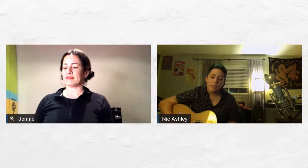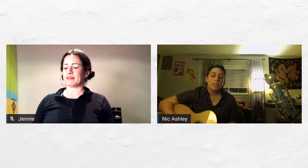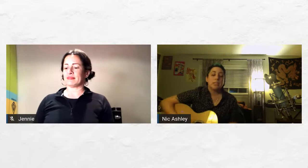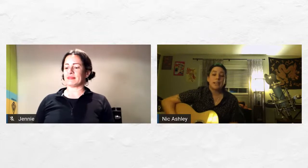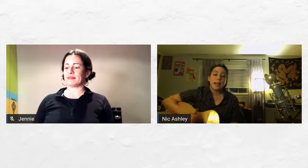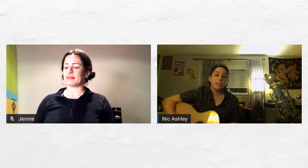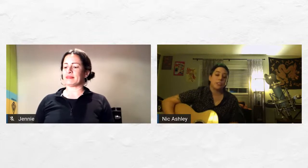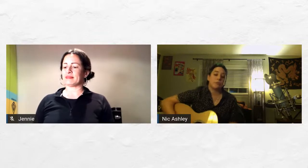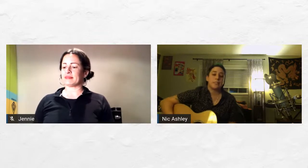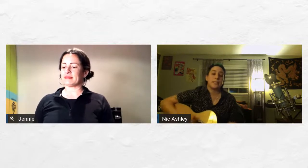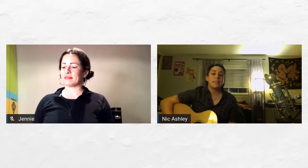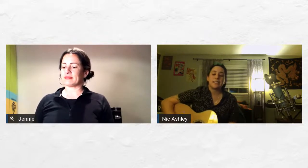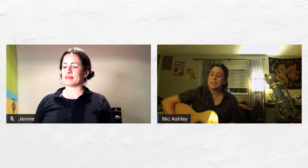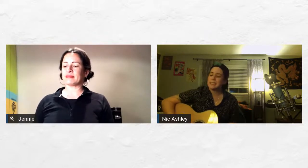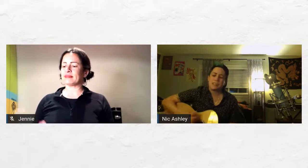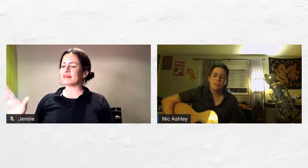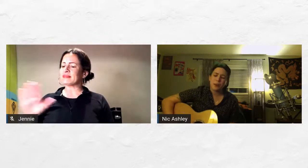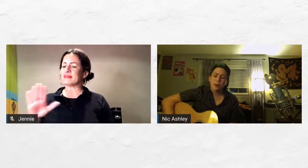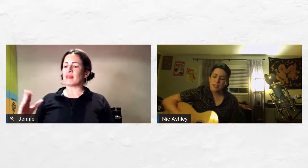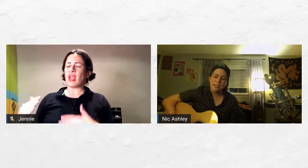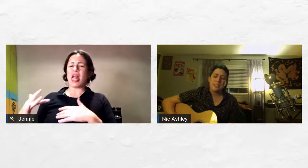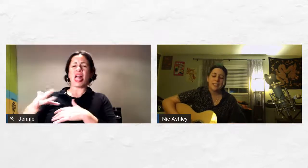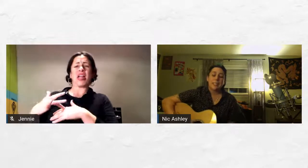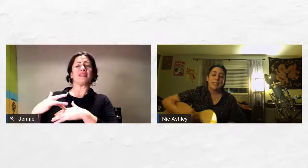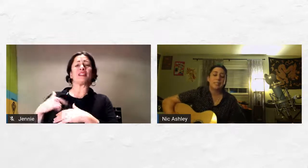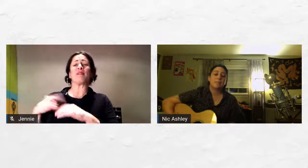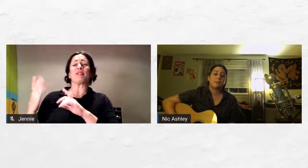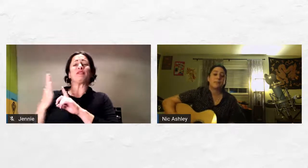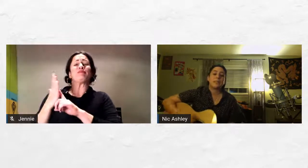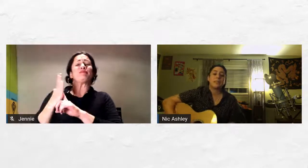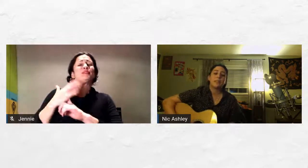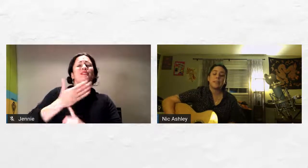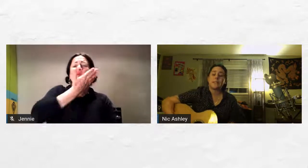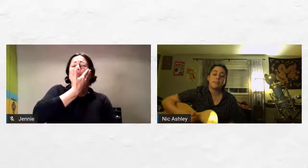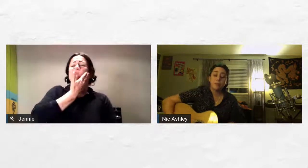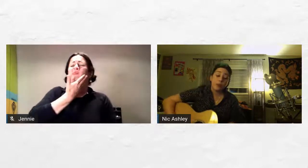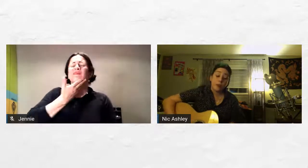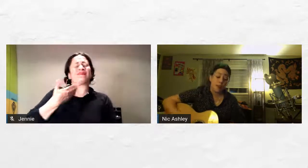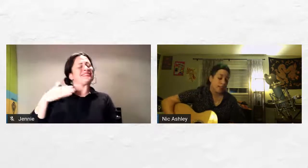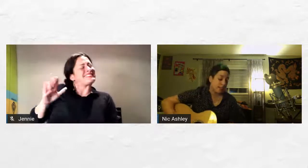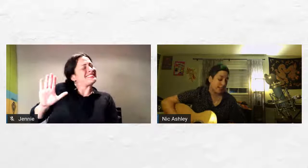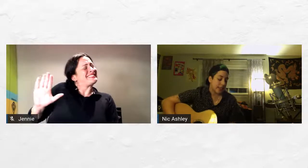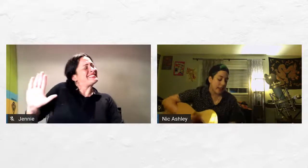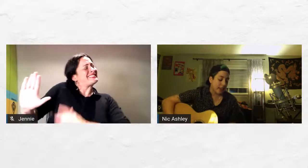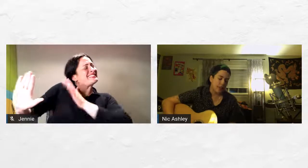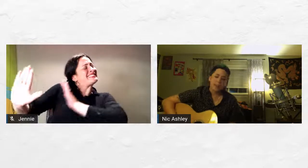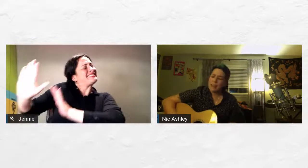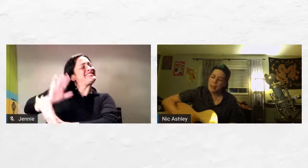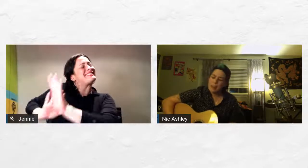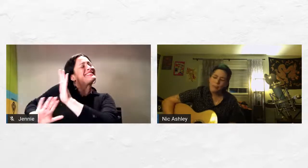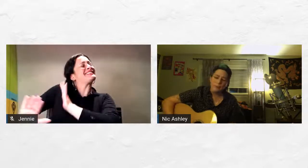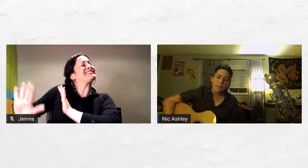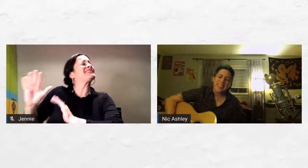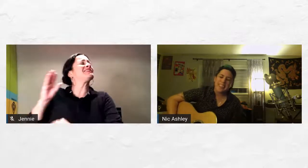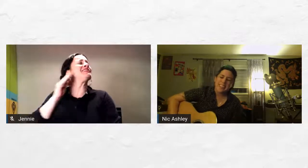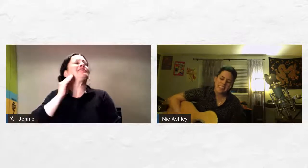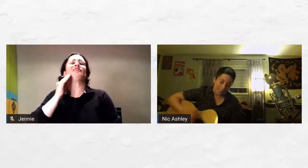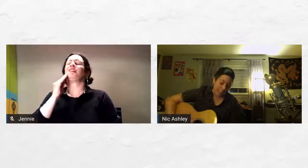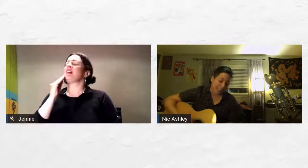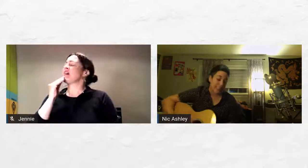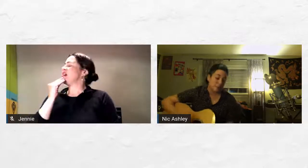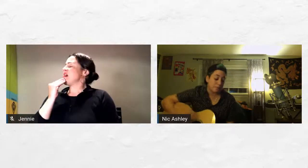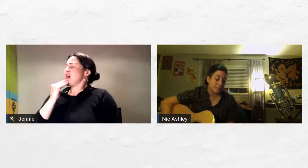Don't touch me, don't kiss me, don't say you love